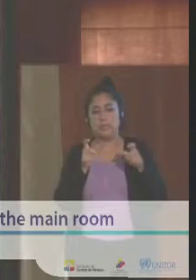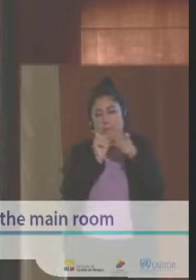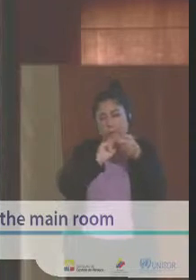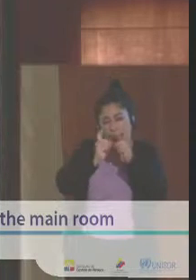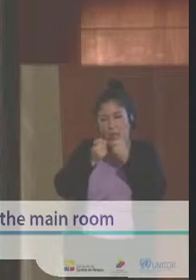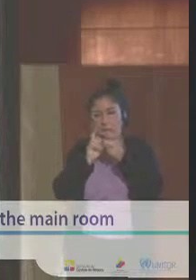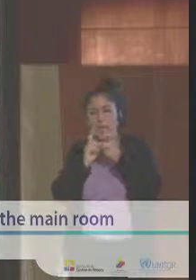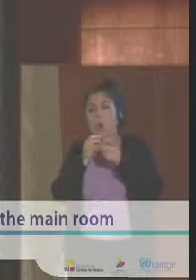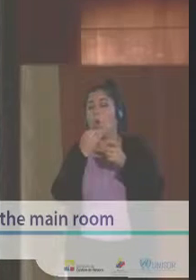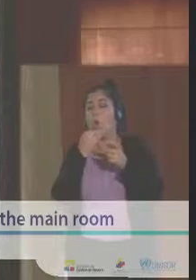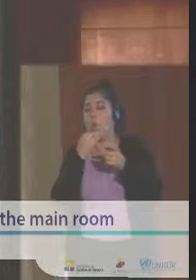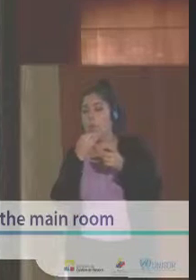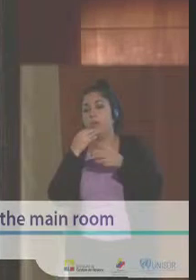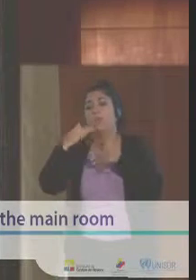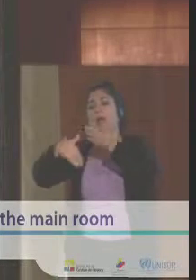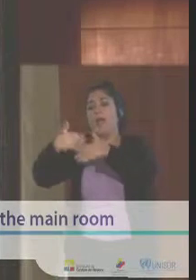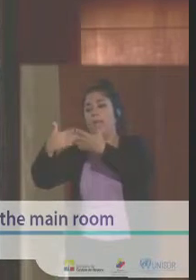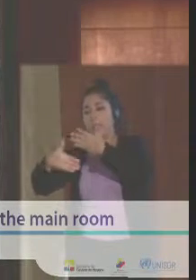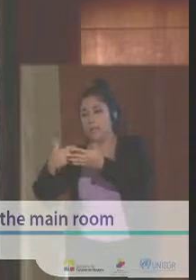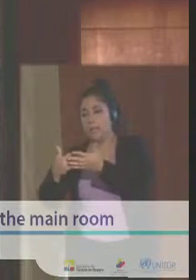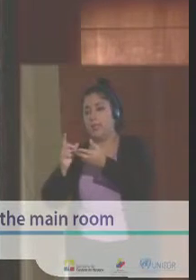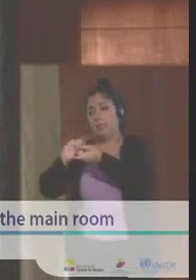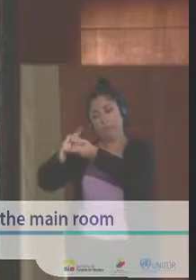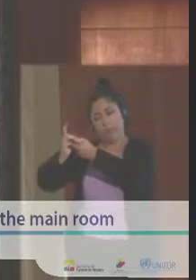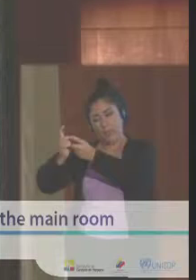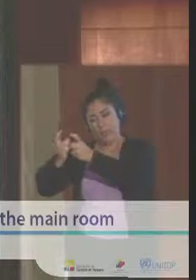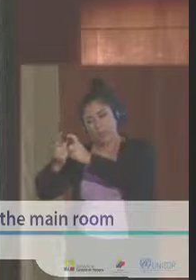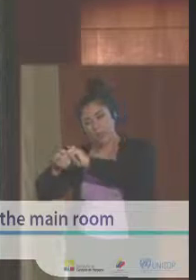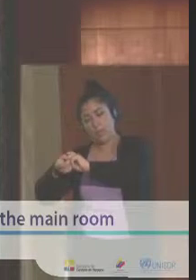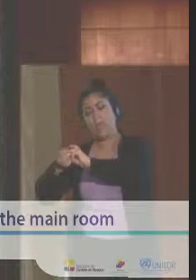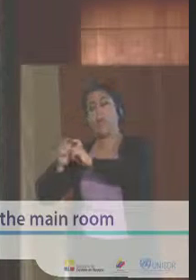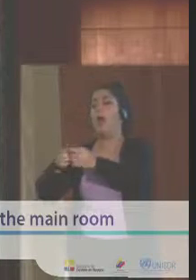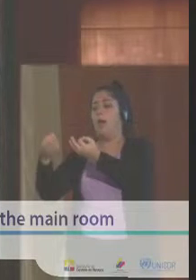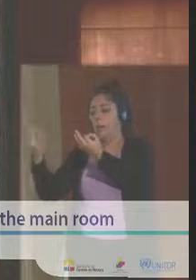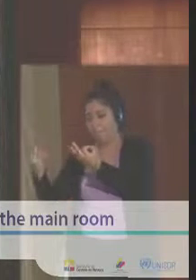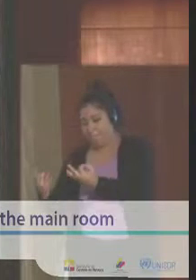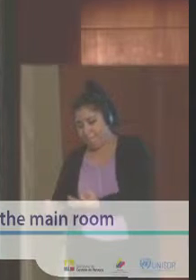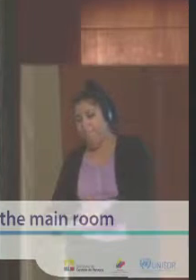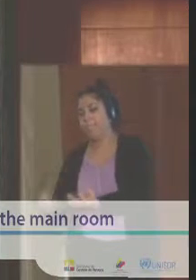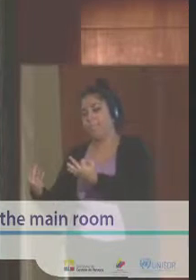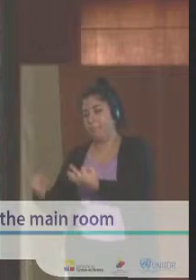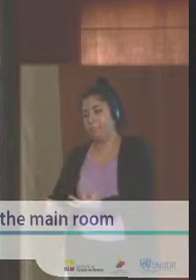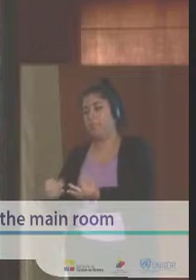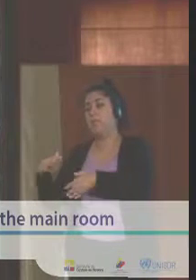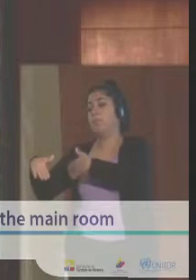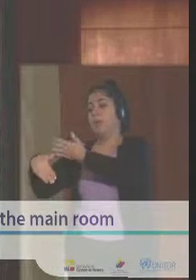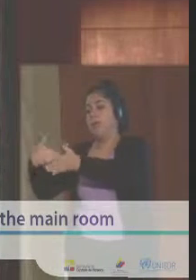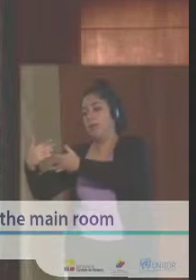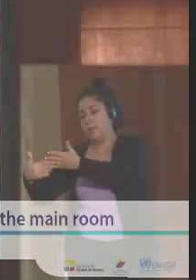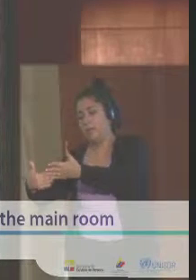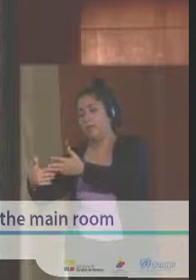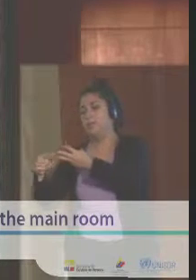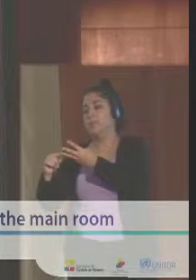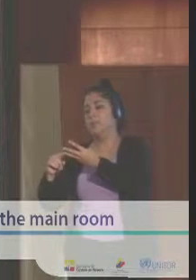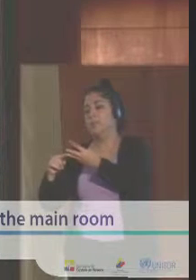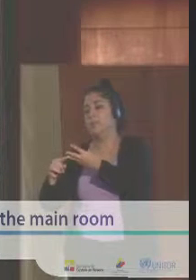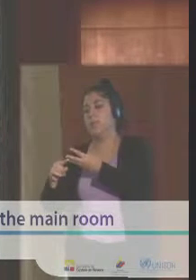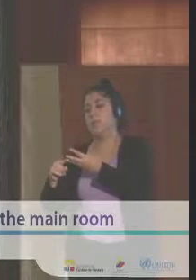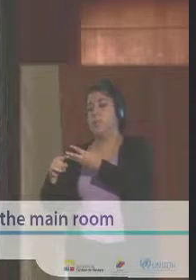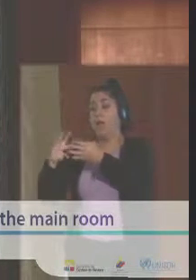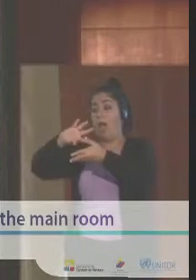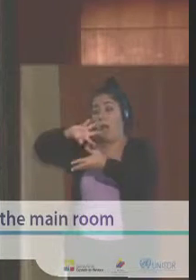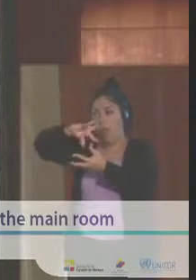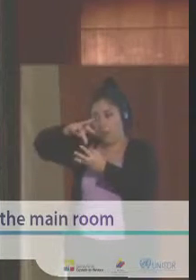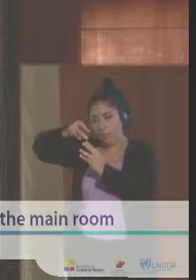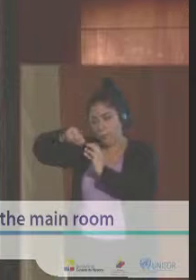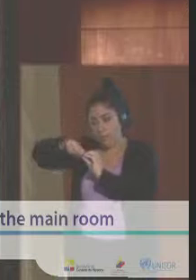of the GDP. And then in corrective management, we carry out risk analysis of production units,